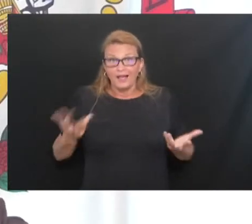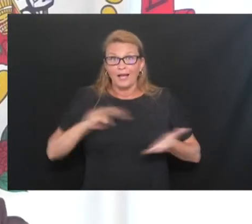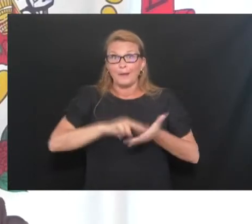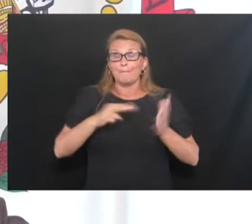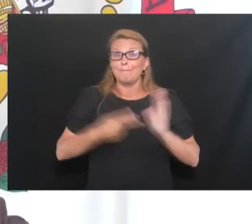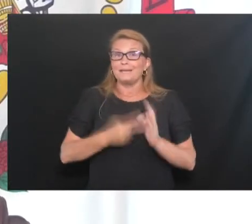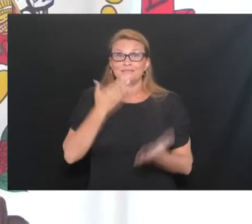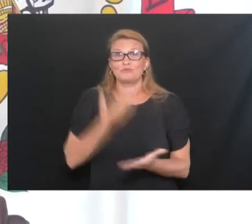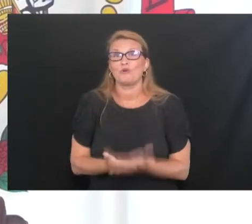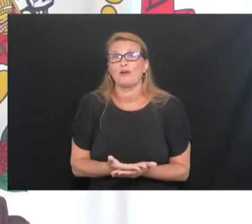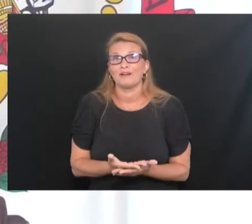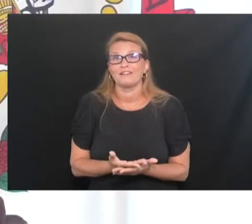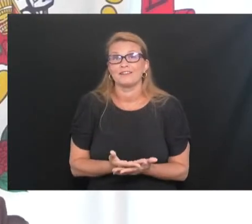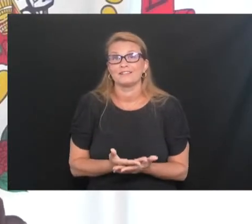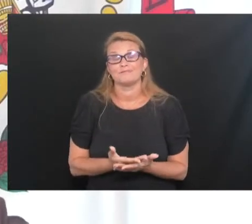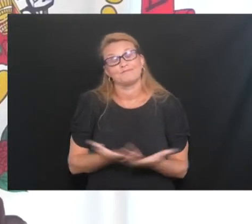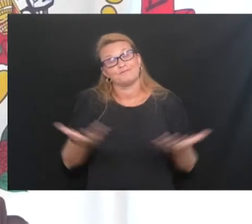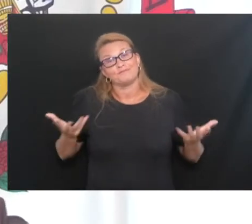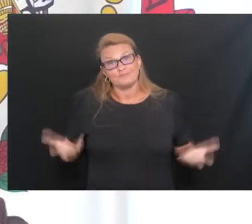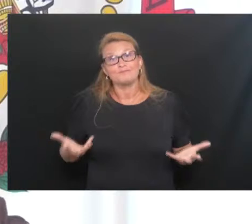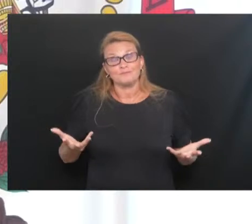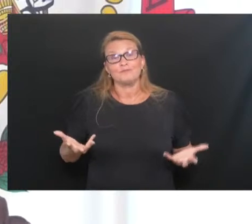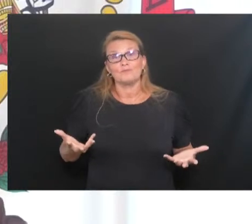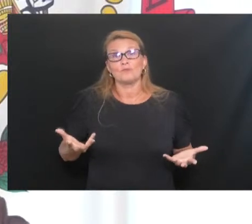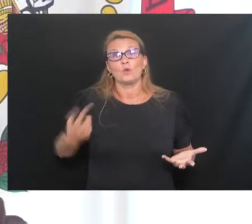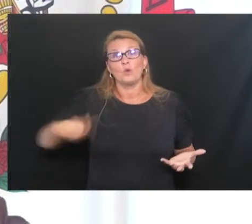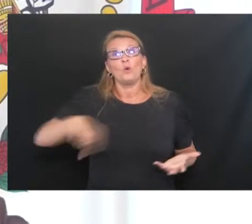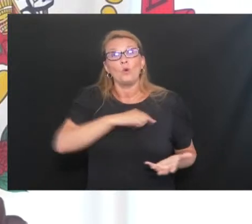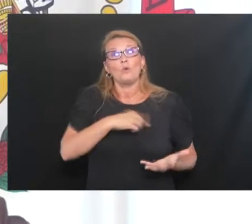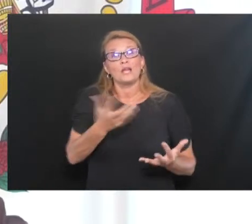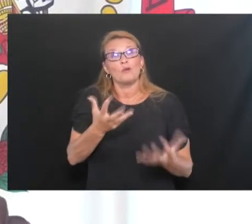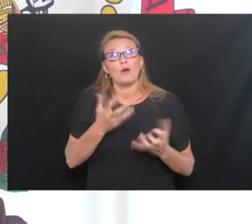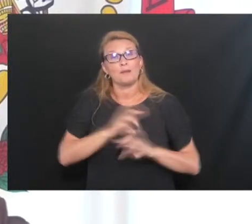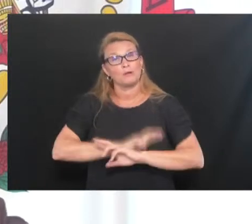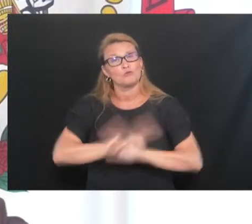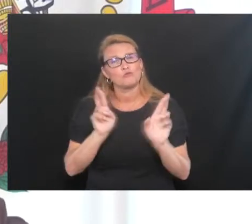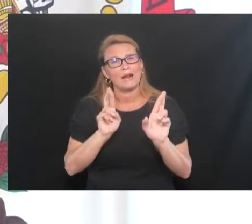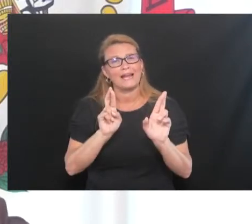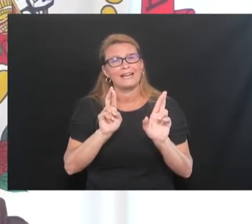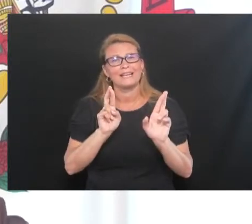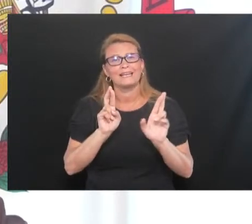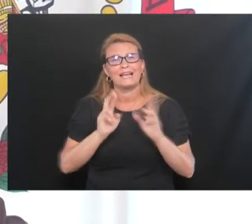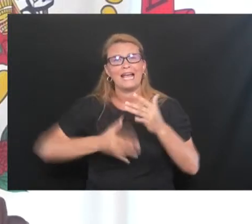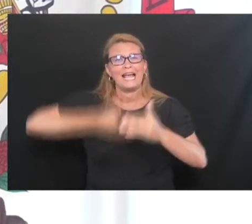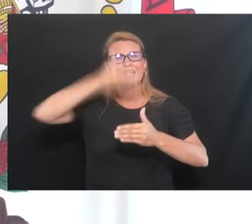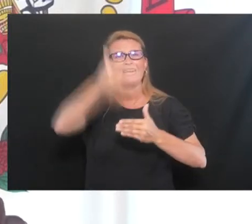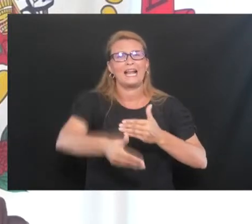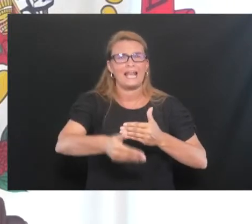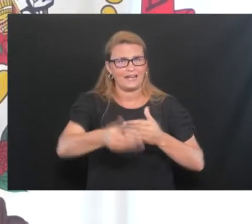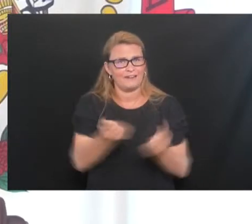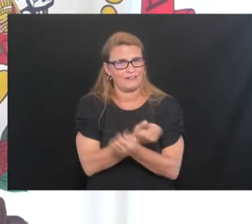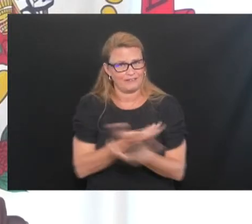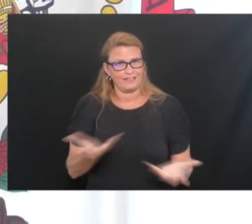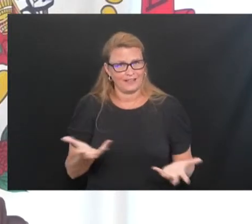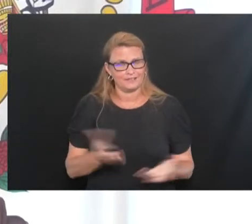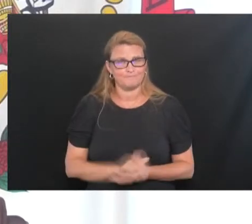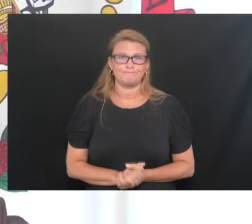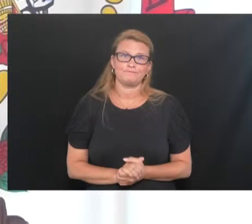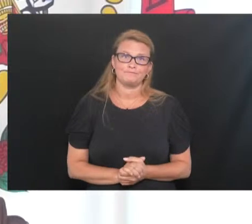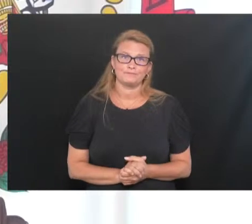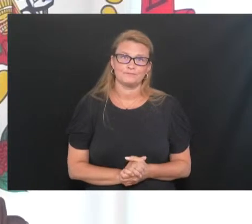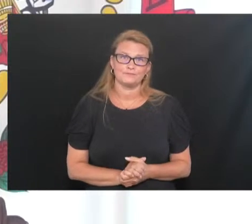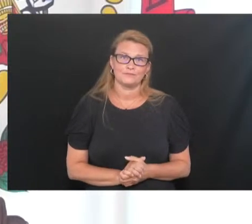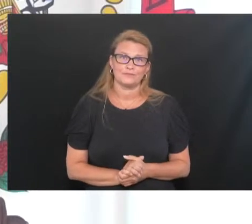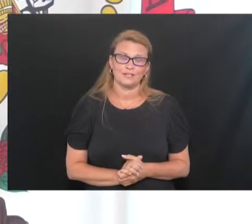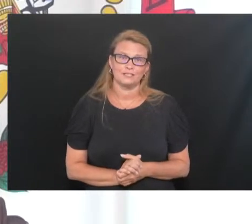good? So at the end of the day, we want to be proactive and jump out ahead of everybody, and that's what we're doing. And from